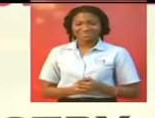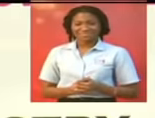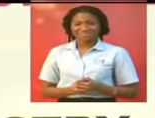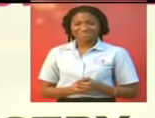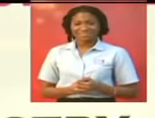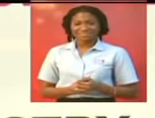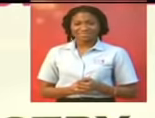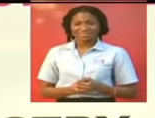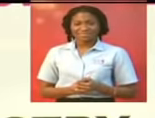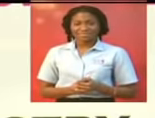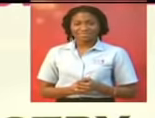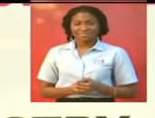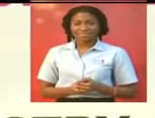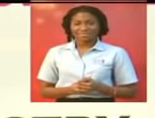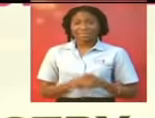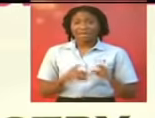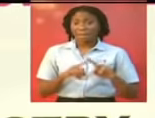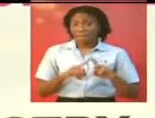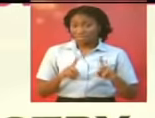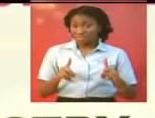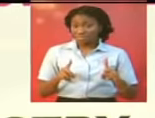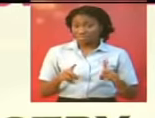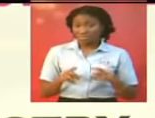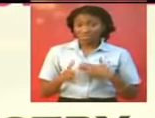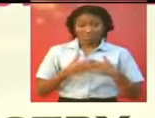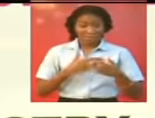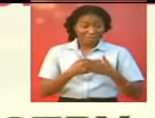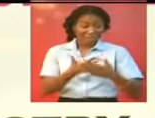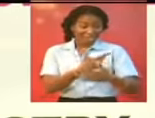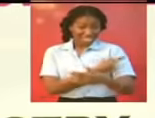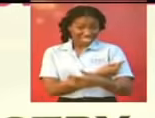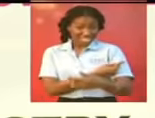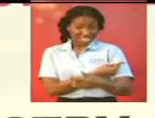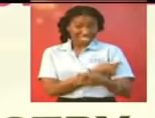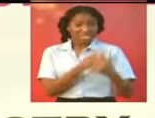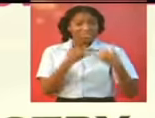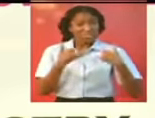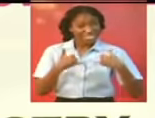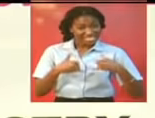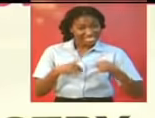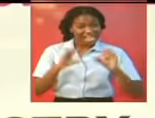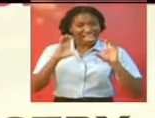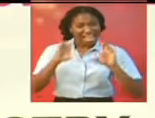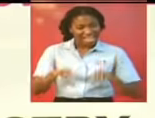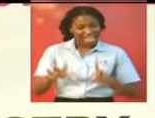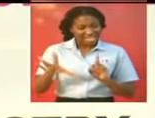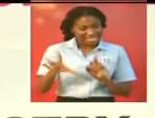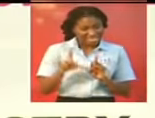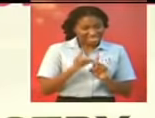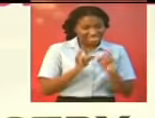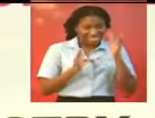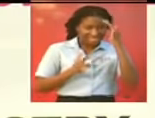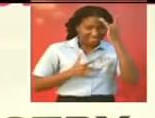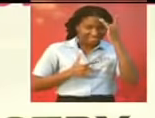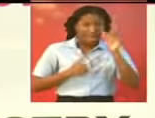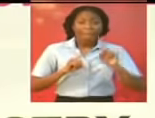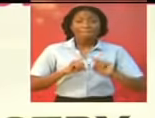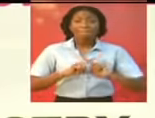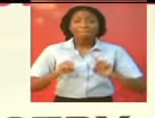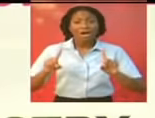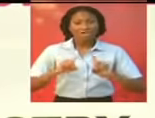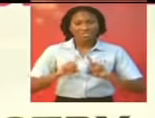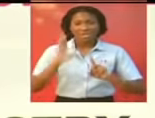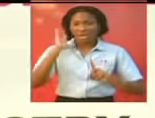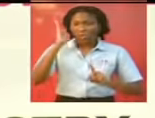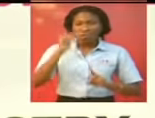posed, there is still a risk that you can be infected, albeit most vaccines are built to prevent severe disease